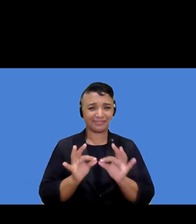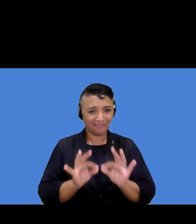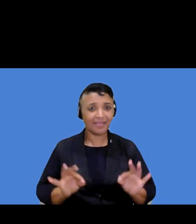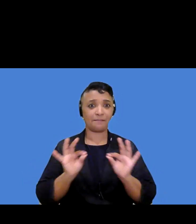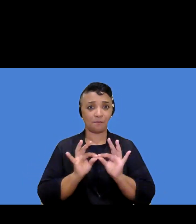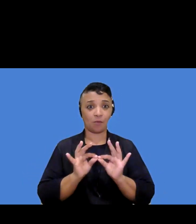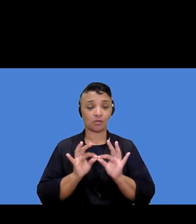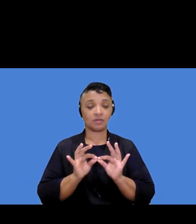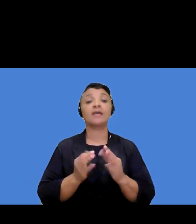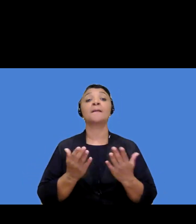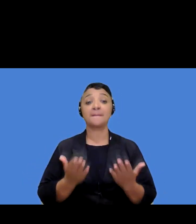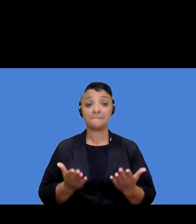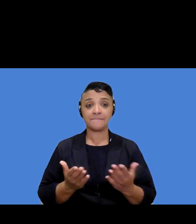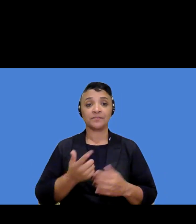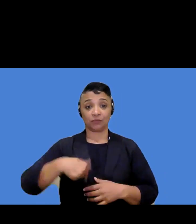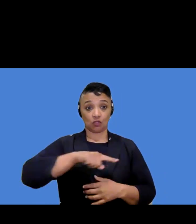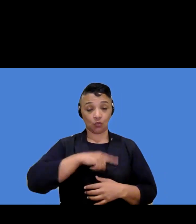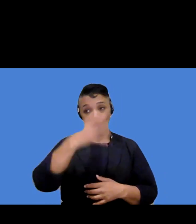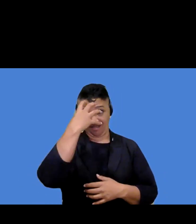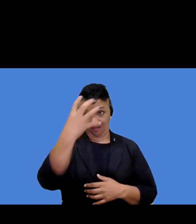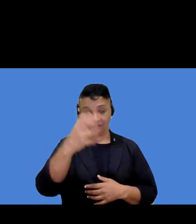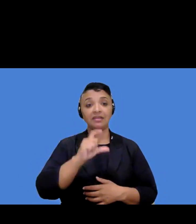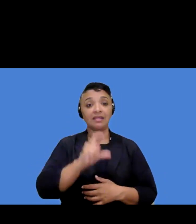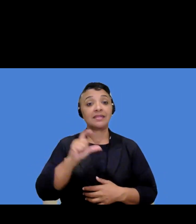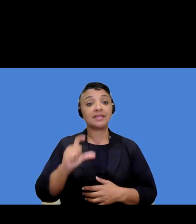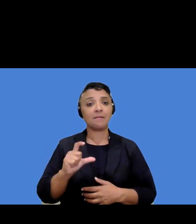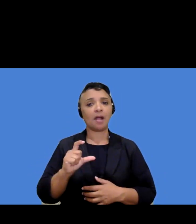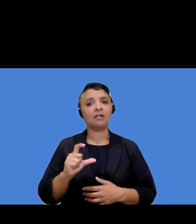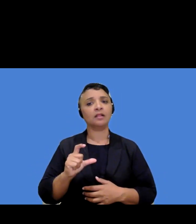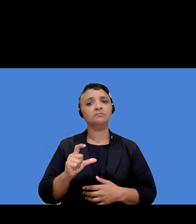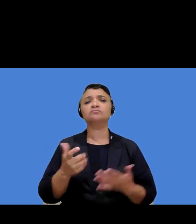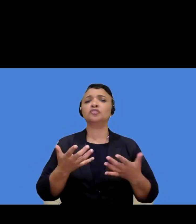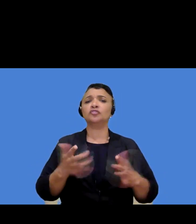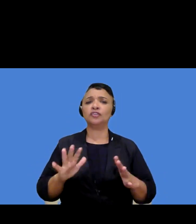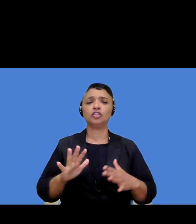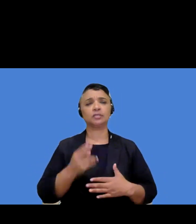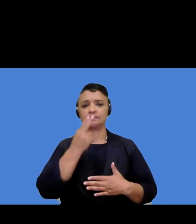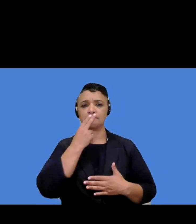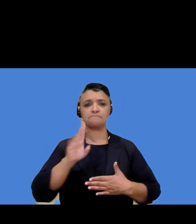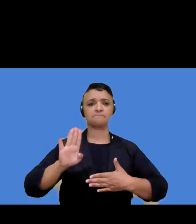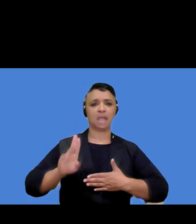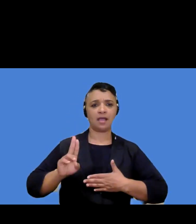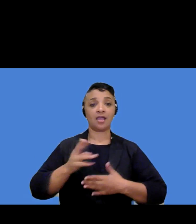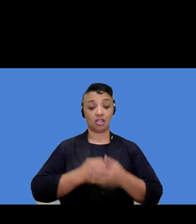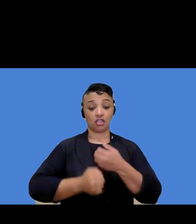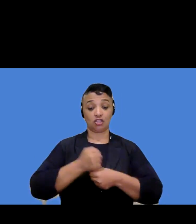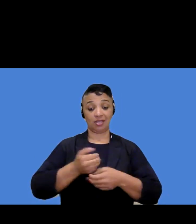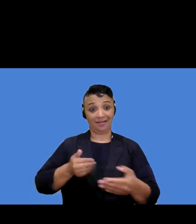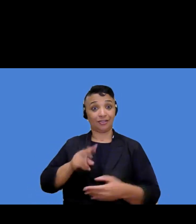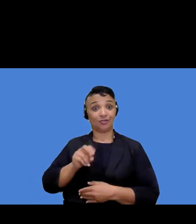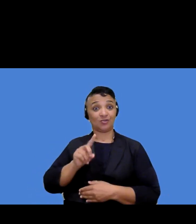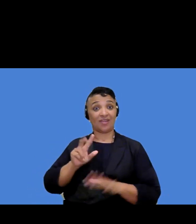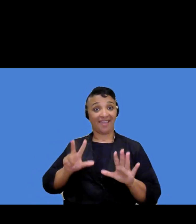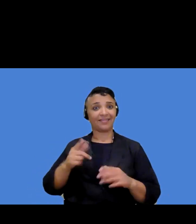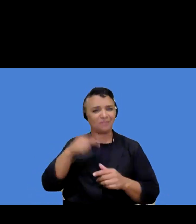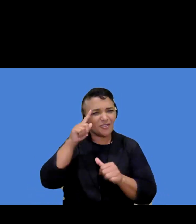this context, our government of Nepal has done this commitment in 2018. I remember our minister